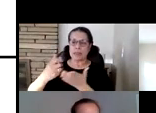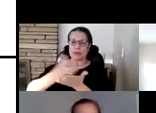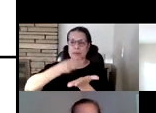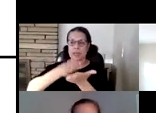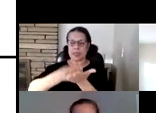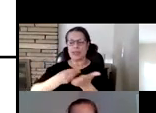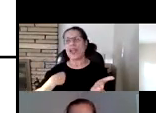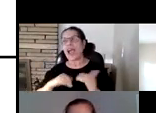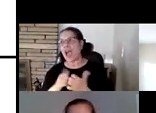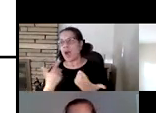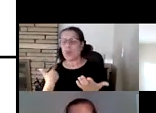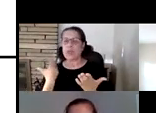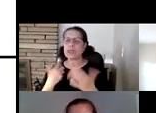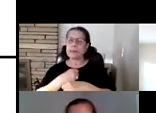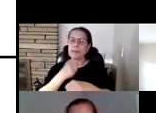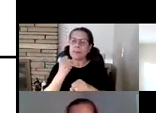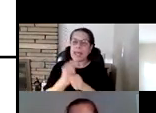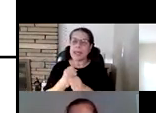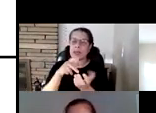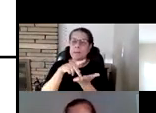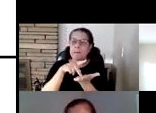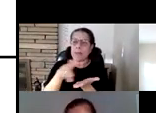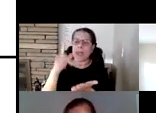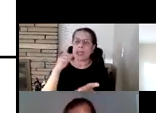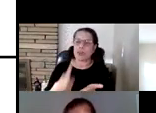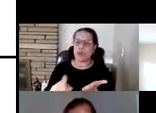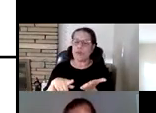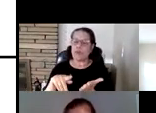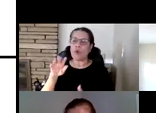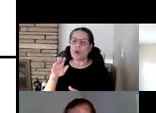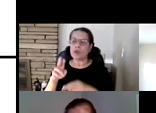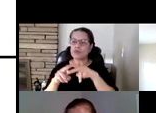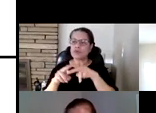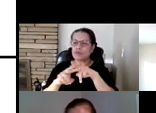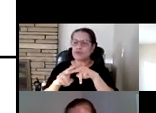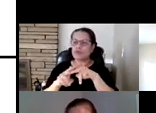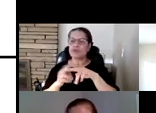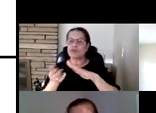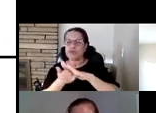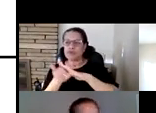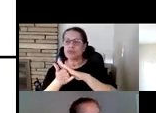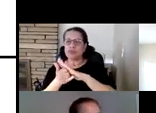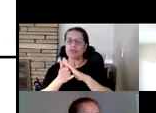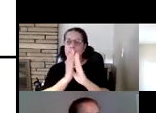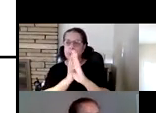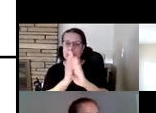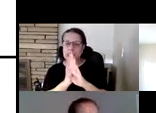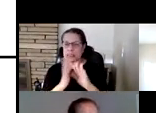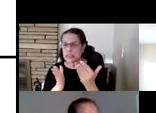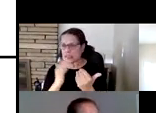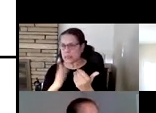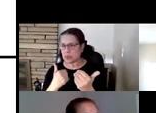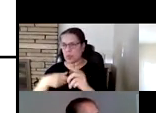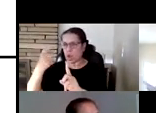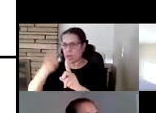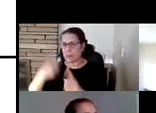talk about how we're modernizing our fare system. At this point, if we can go to the next slide, I'm going to do a